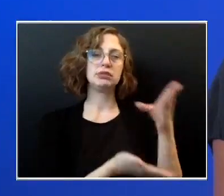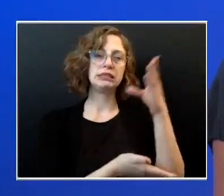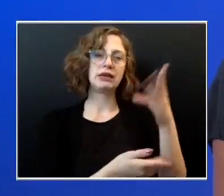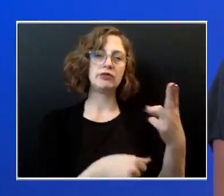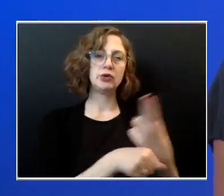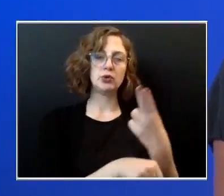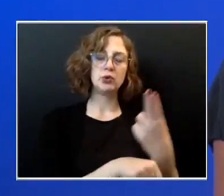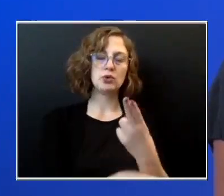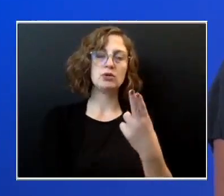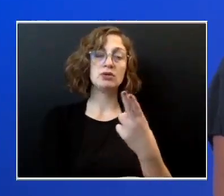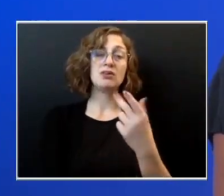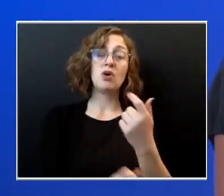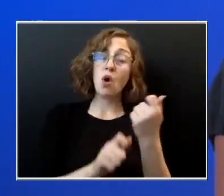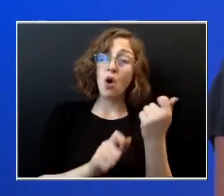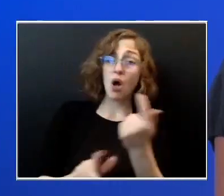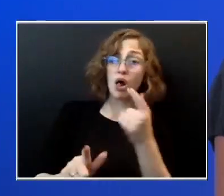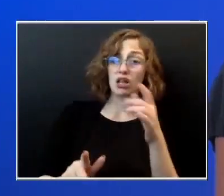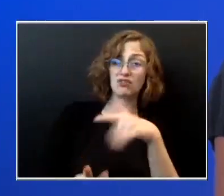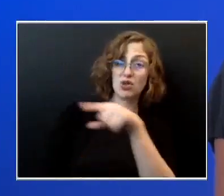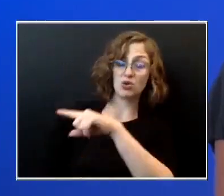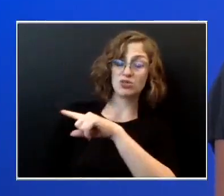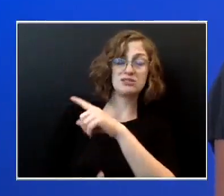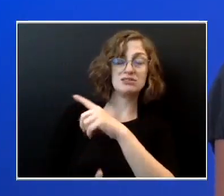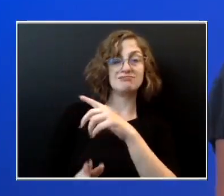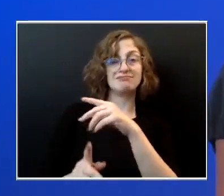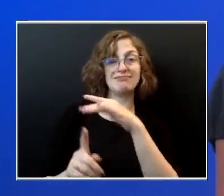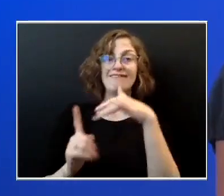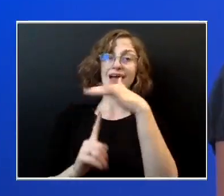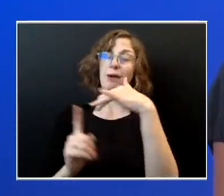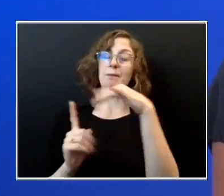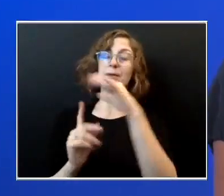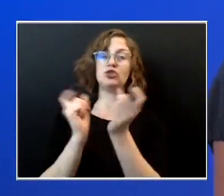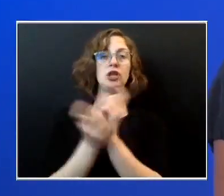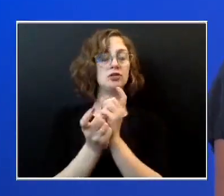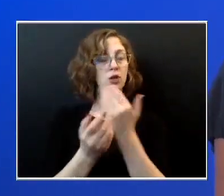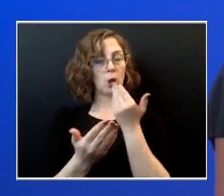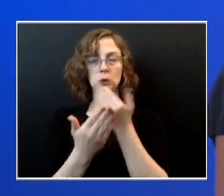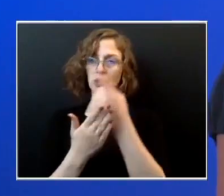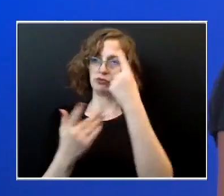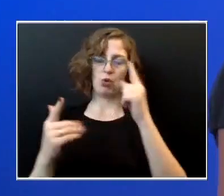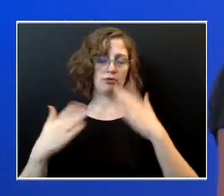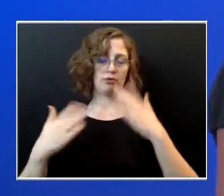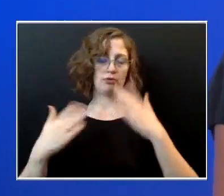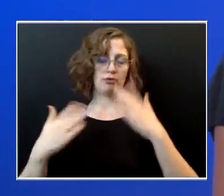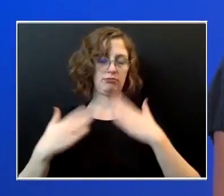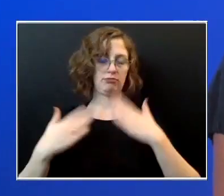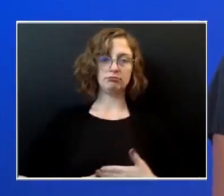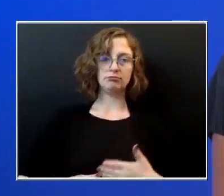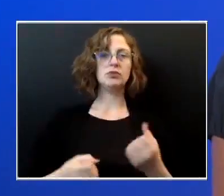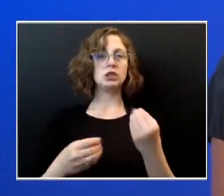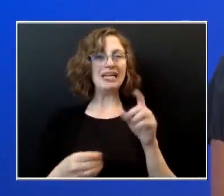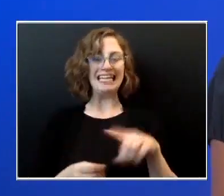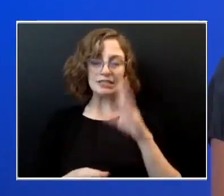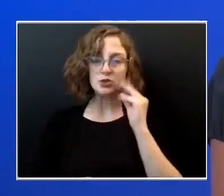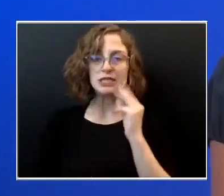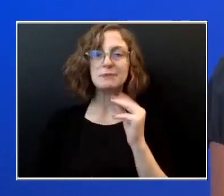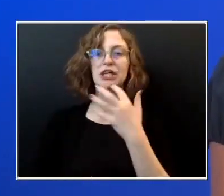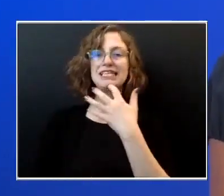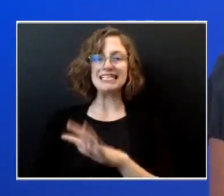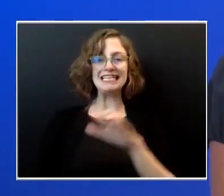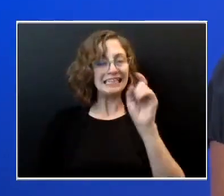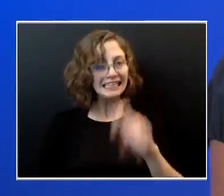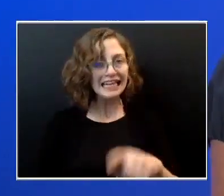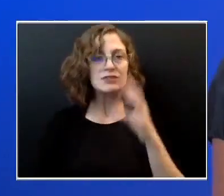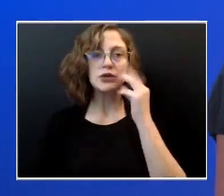are really good for just our overall health of the cellular systems that we're interested in. And it's possible that heat and cold